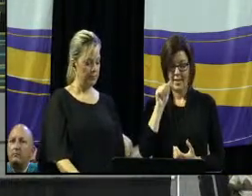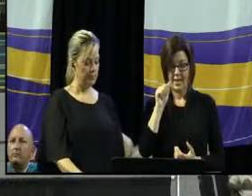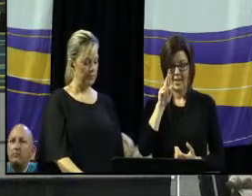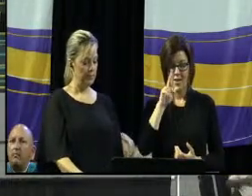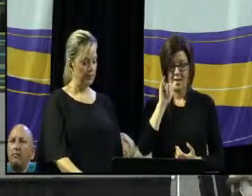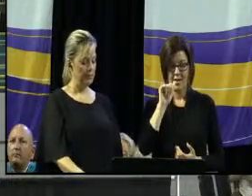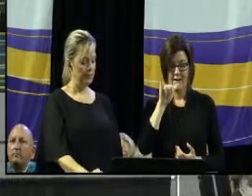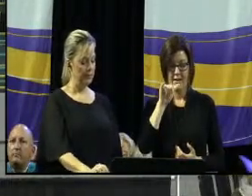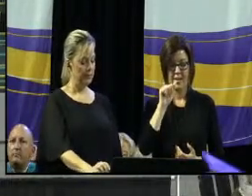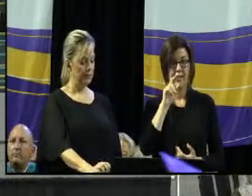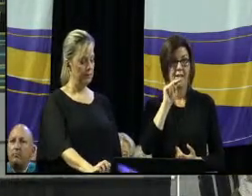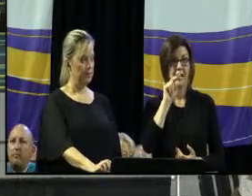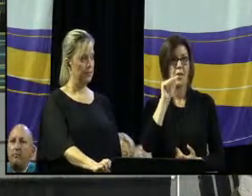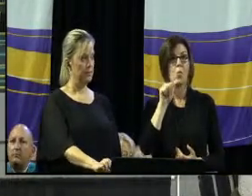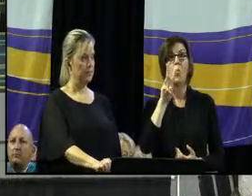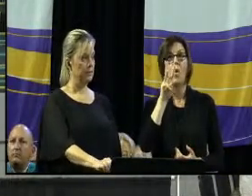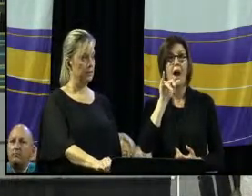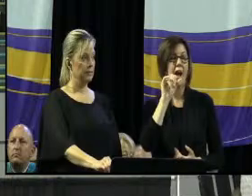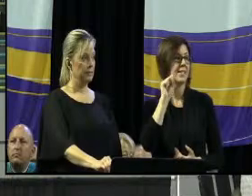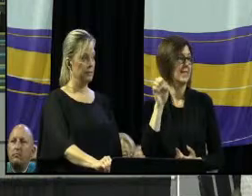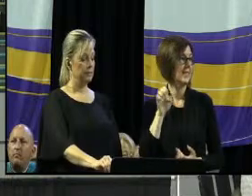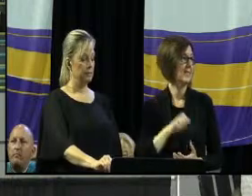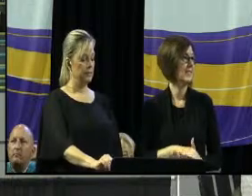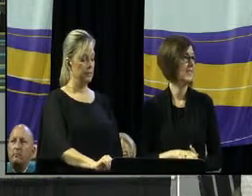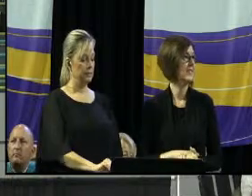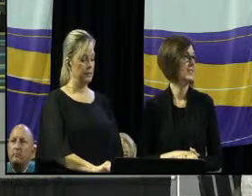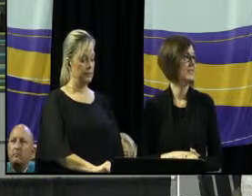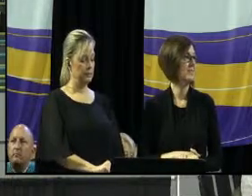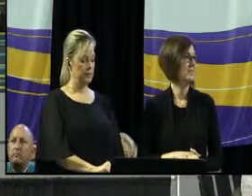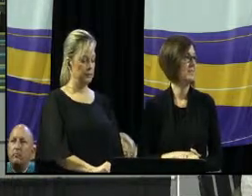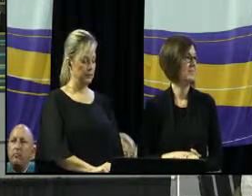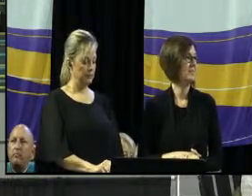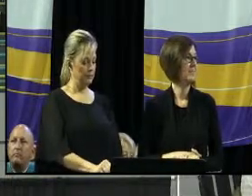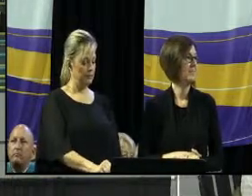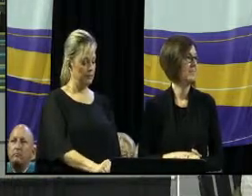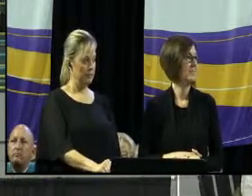Ariana Denise Wise.